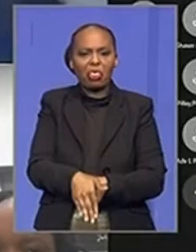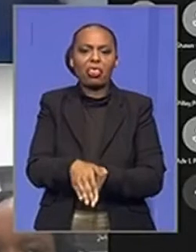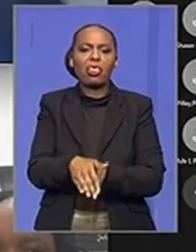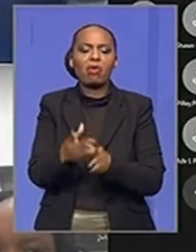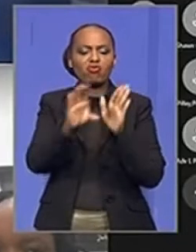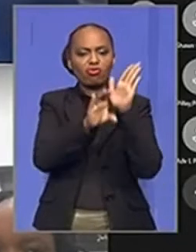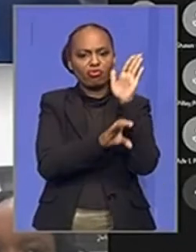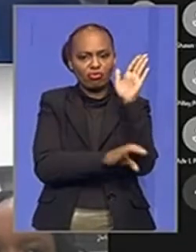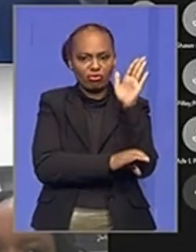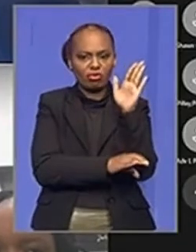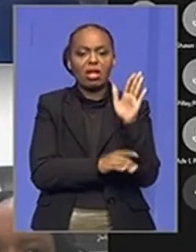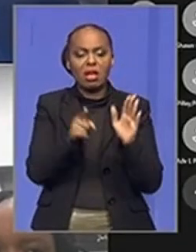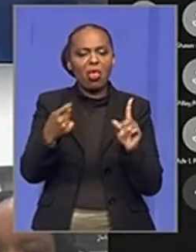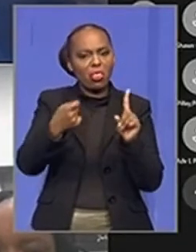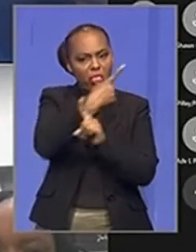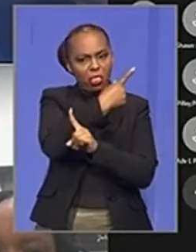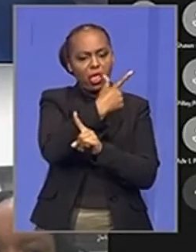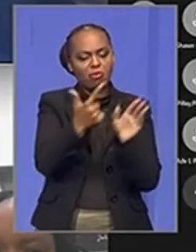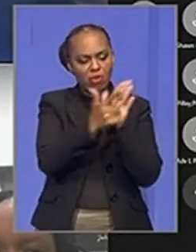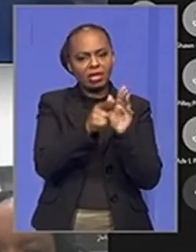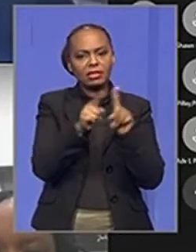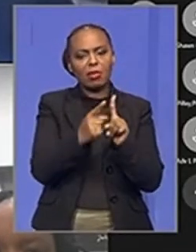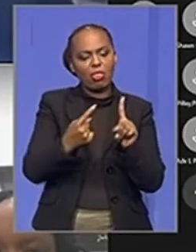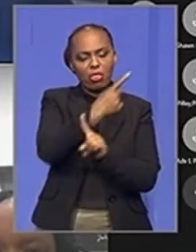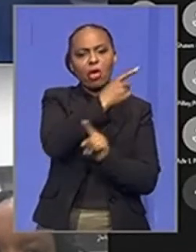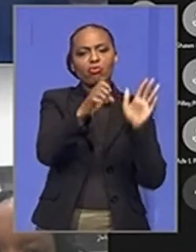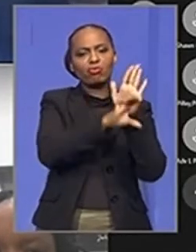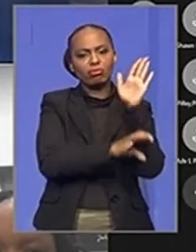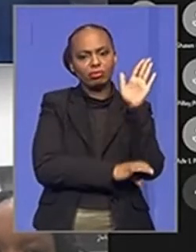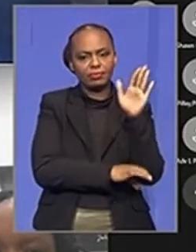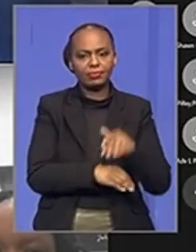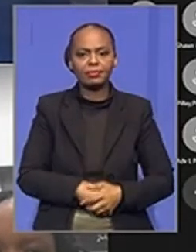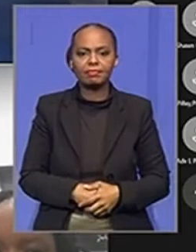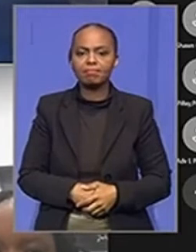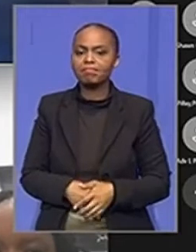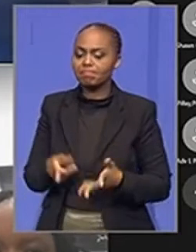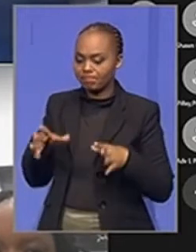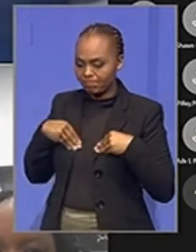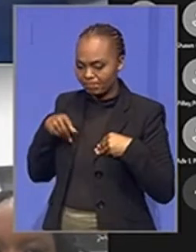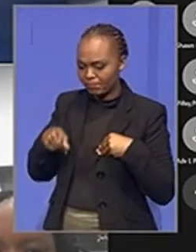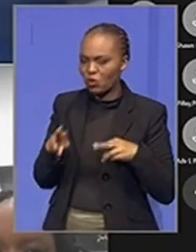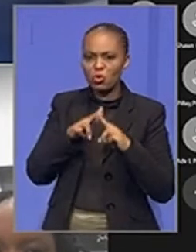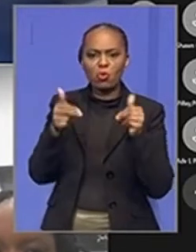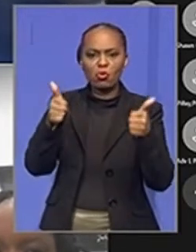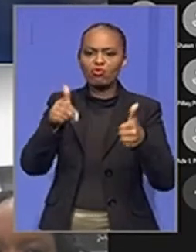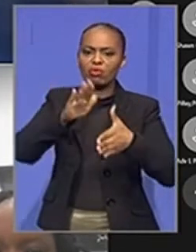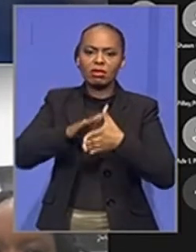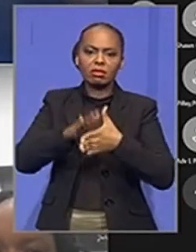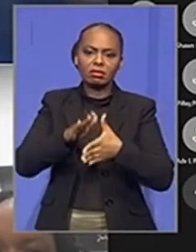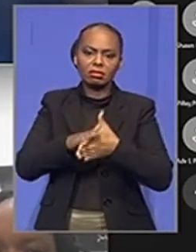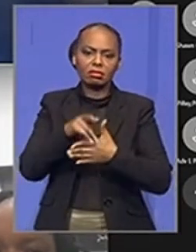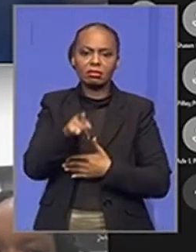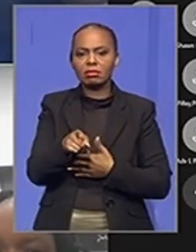not bound by the findings of Justice Moseneke, we will submit that there is no good reason to depart from